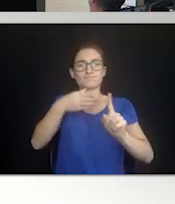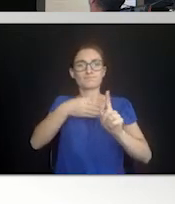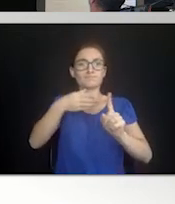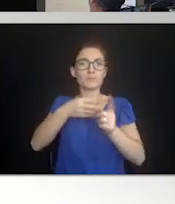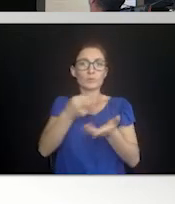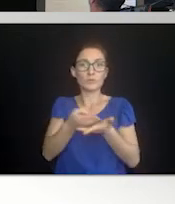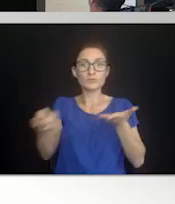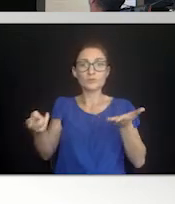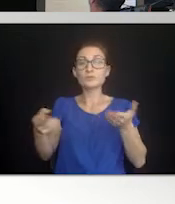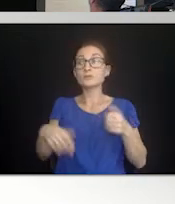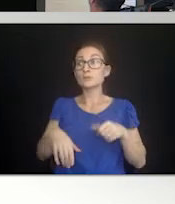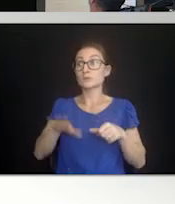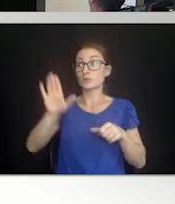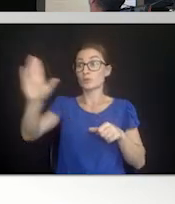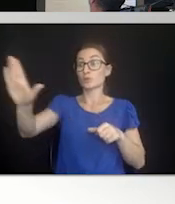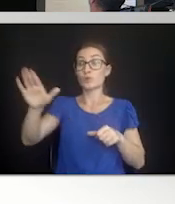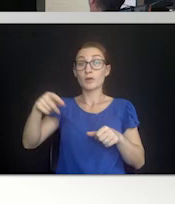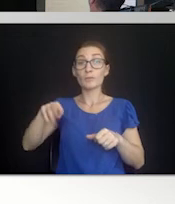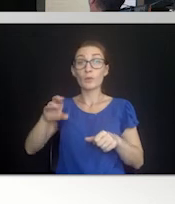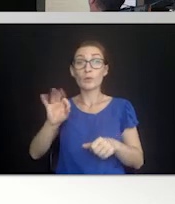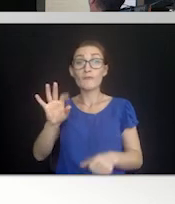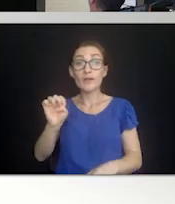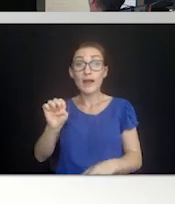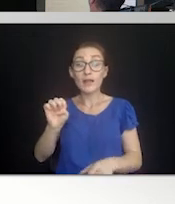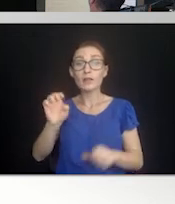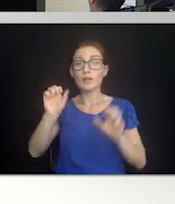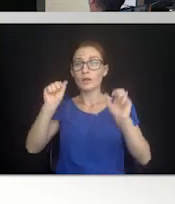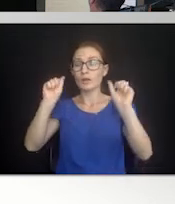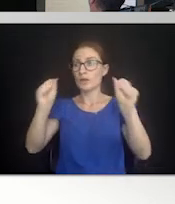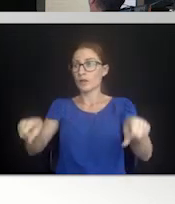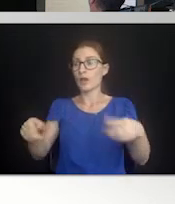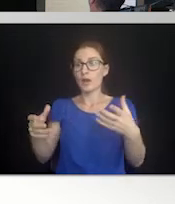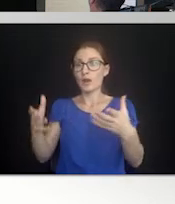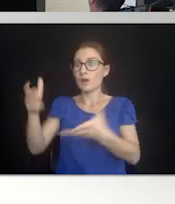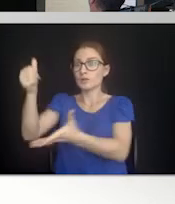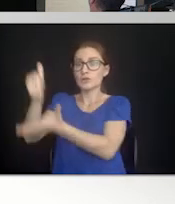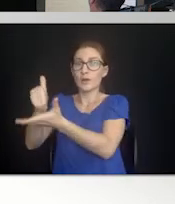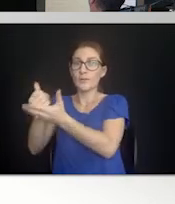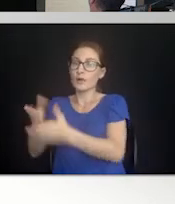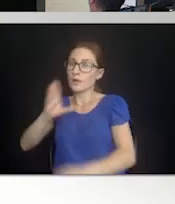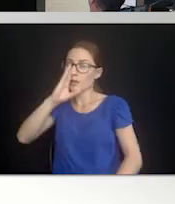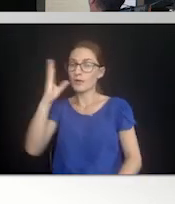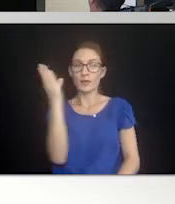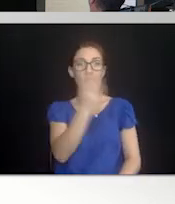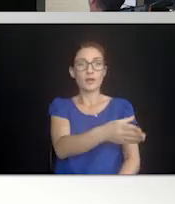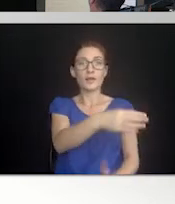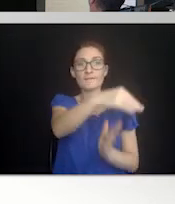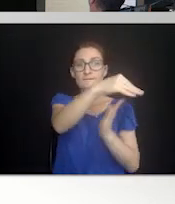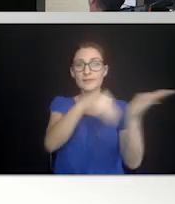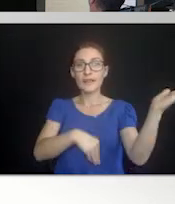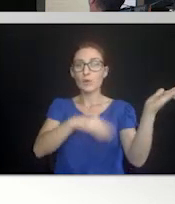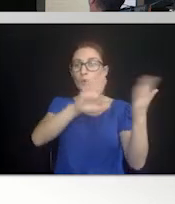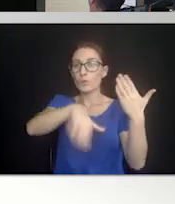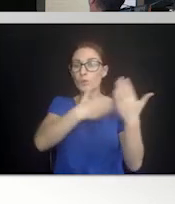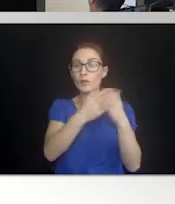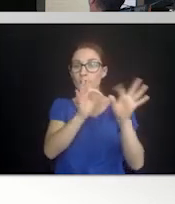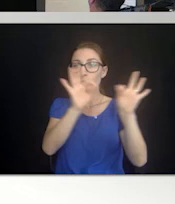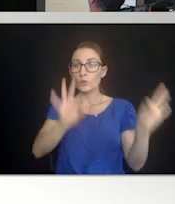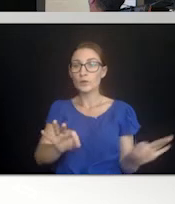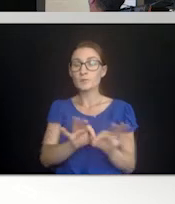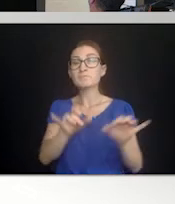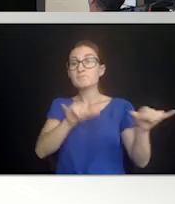your profile becomes so robust that we can just take that information from your profile and help you fill out your entitlement forms, almost like